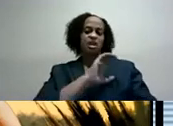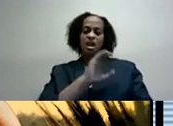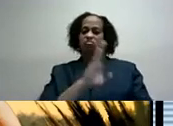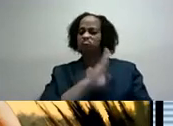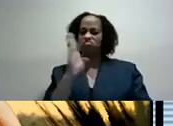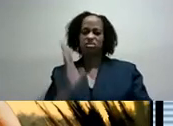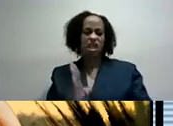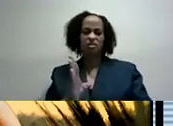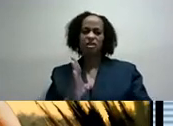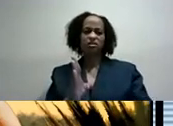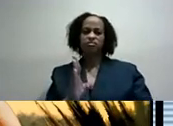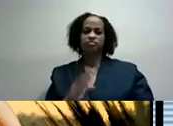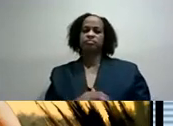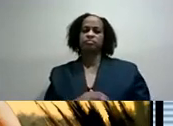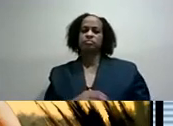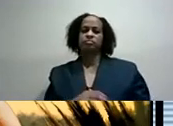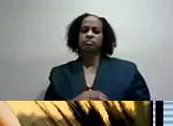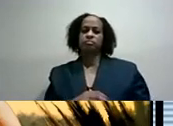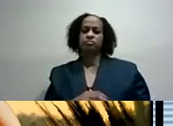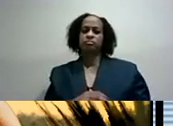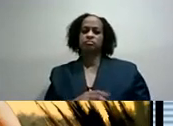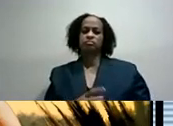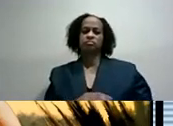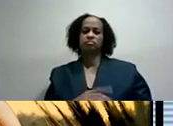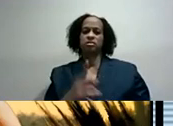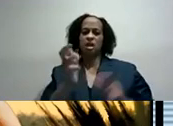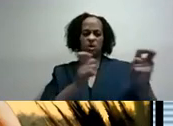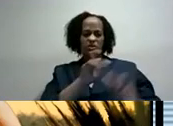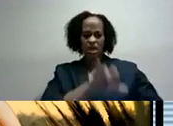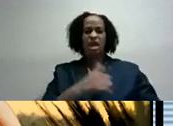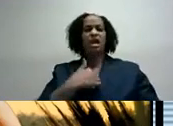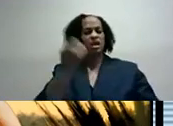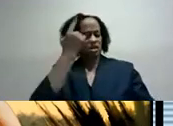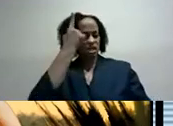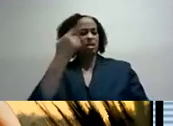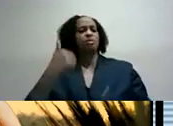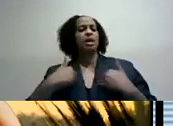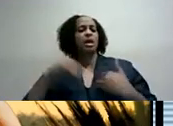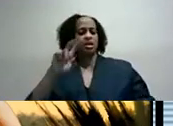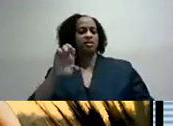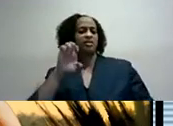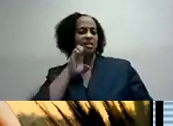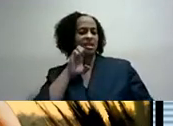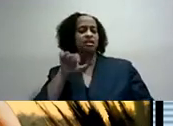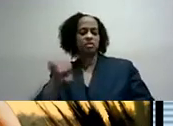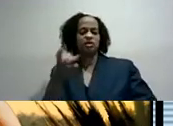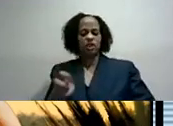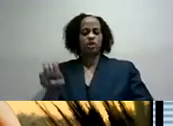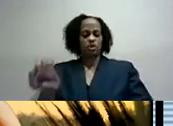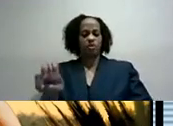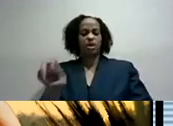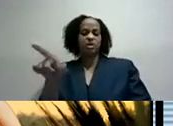that. Now, I can understand that Eve, we had a serpent who was disguising